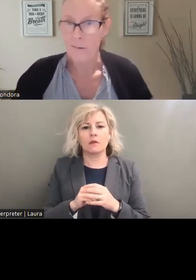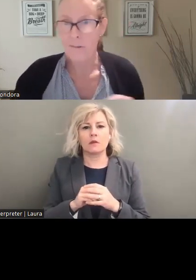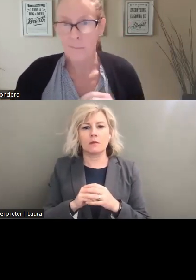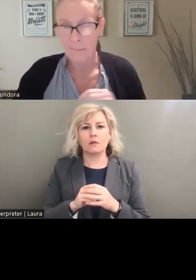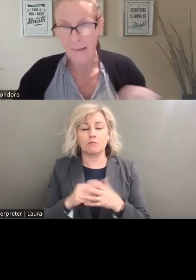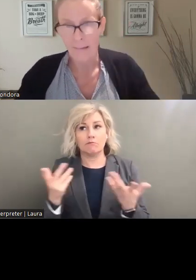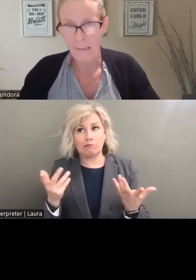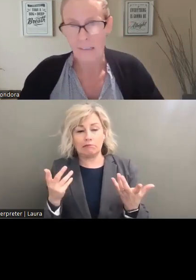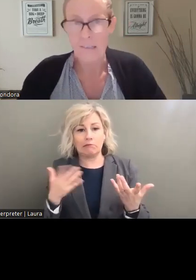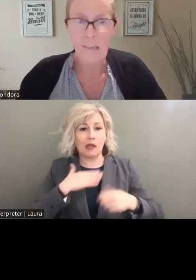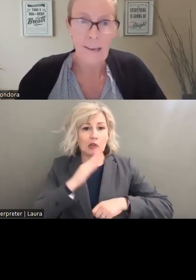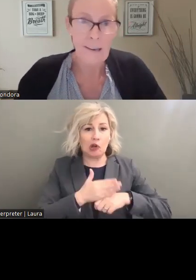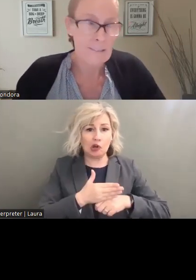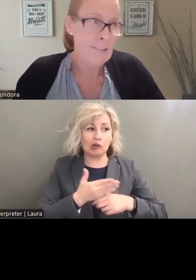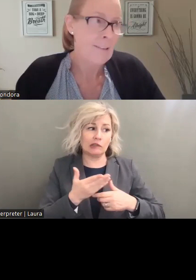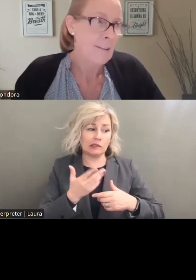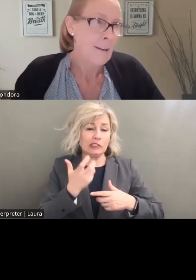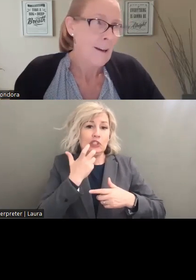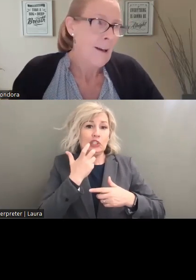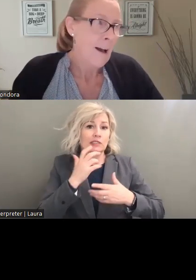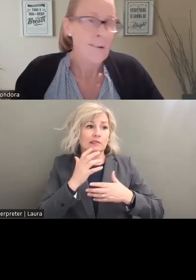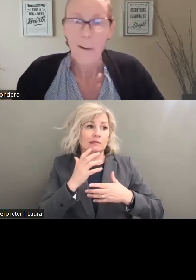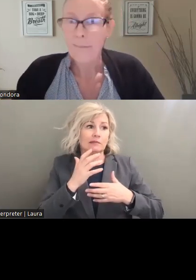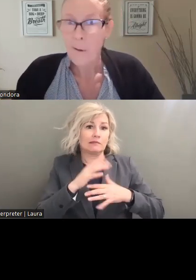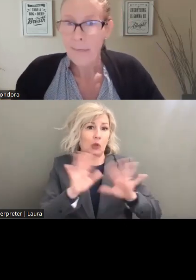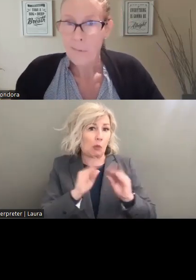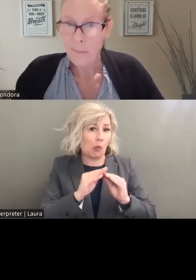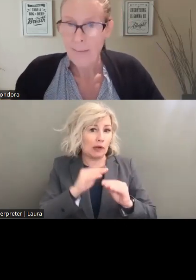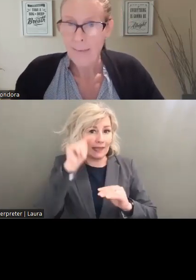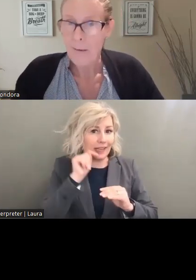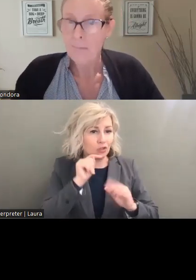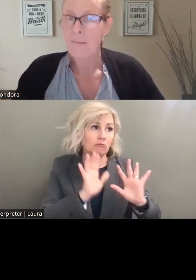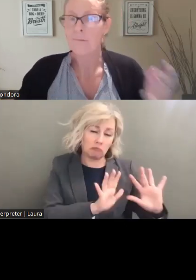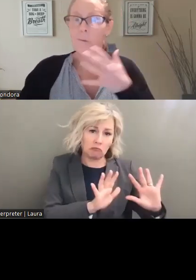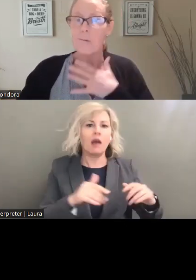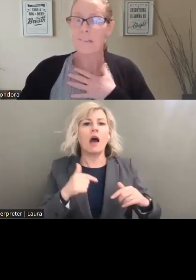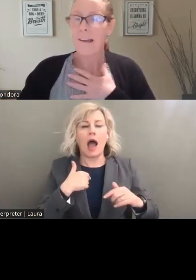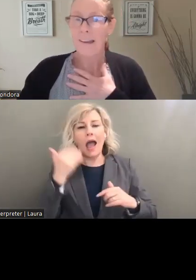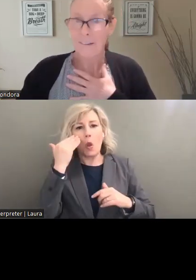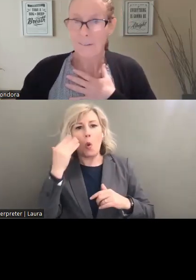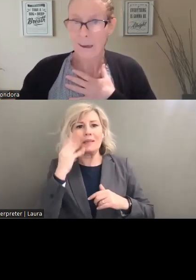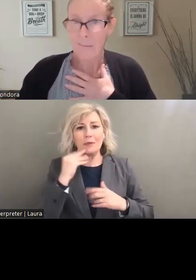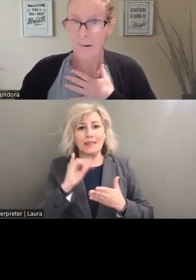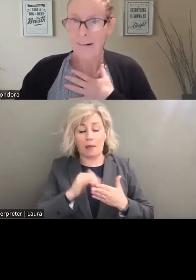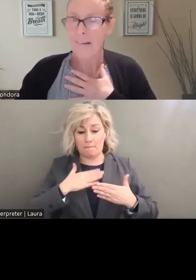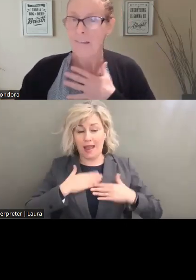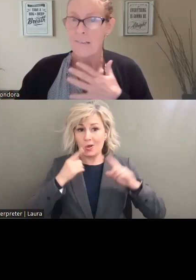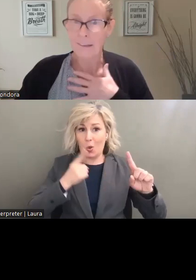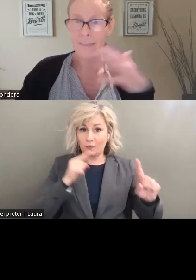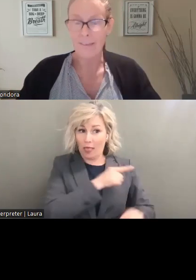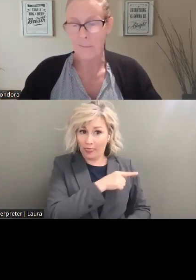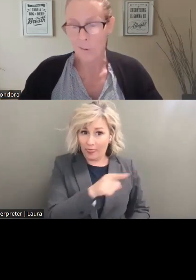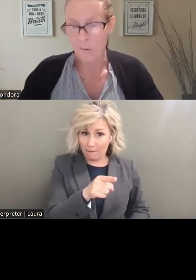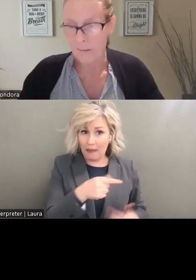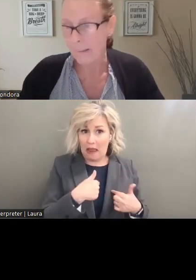teenage years with my kids, and I know, having gone through that sometimes the goals that I had for them are not